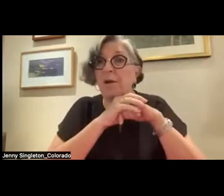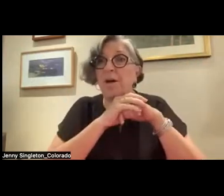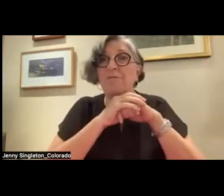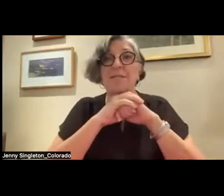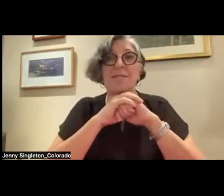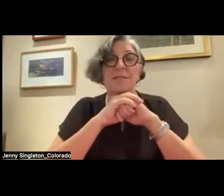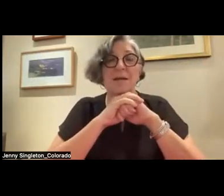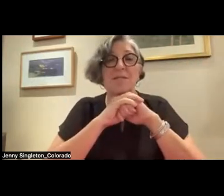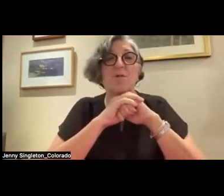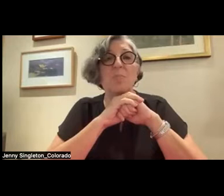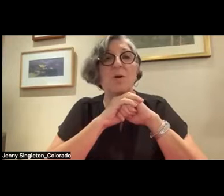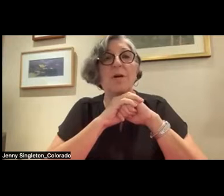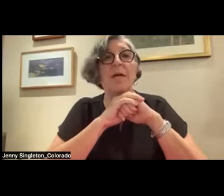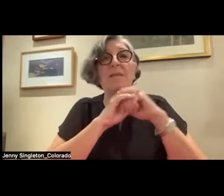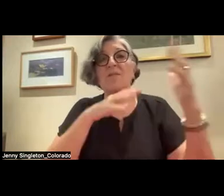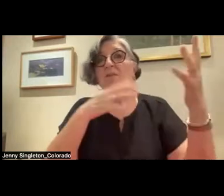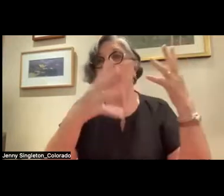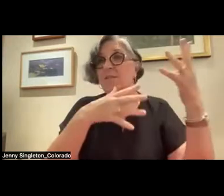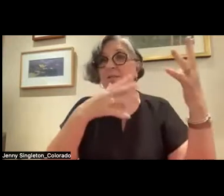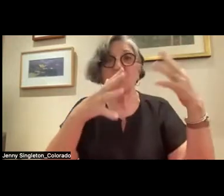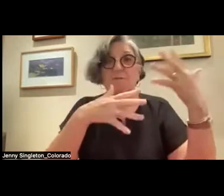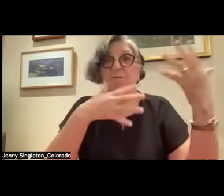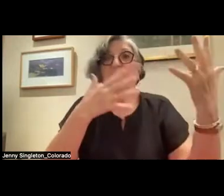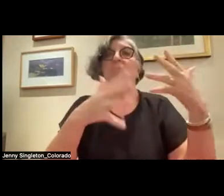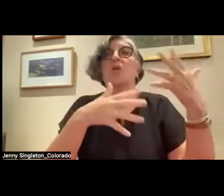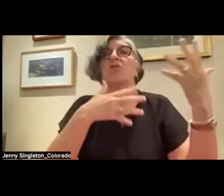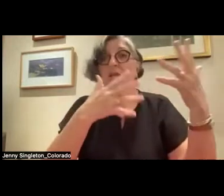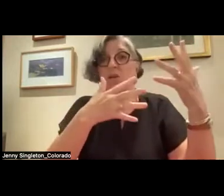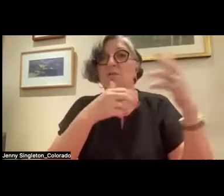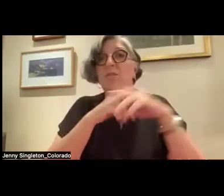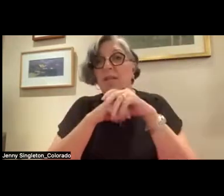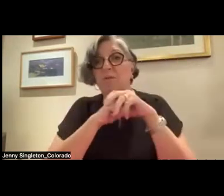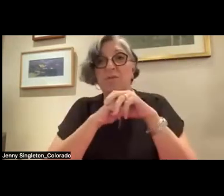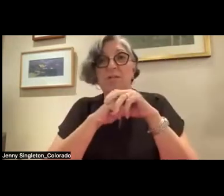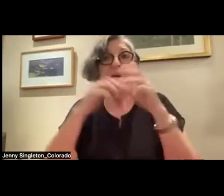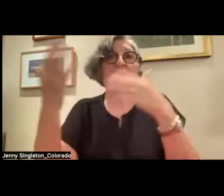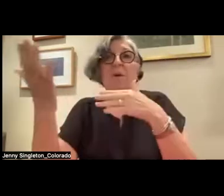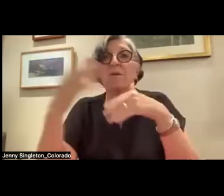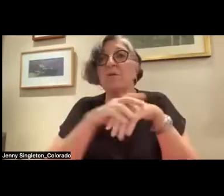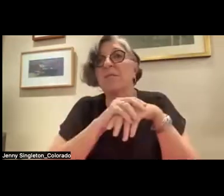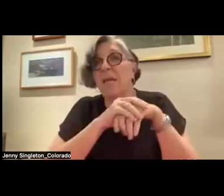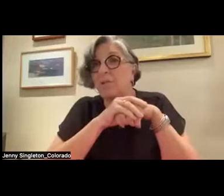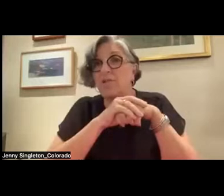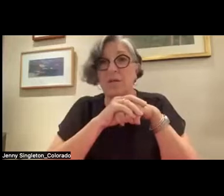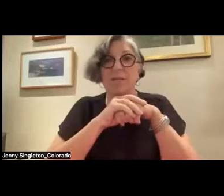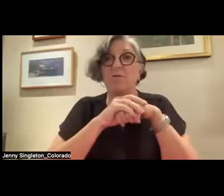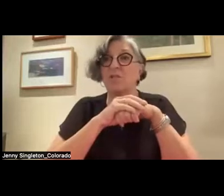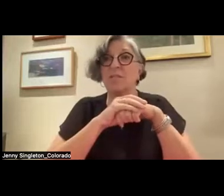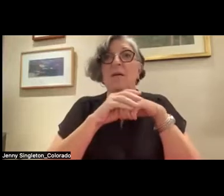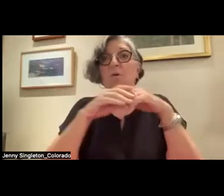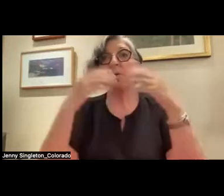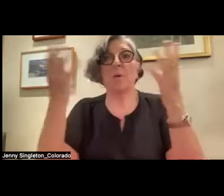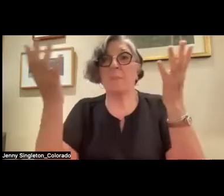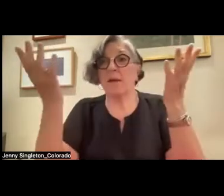Mark Aronoff at Stony Brook. These are considered sort of emerging new sign languages compared to established sign